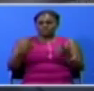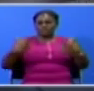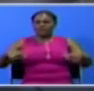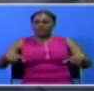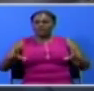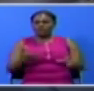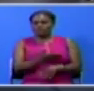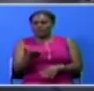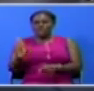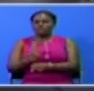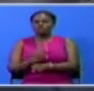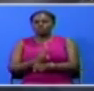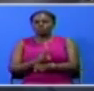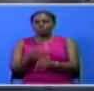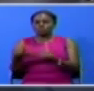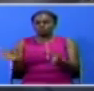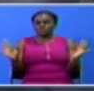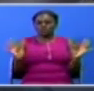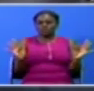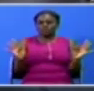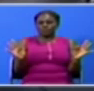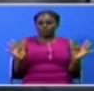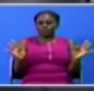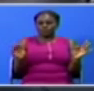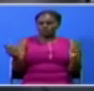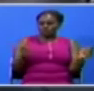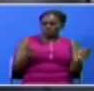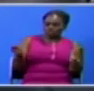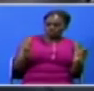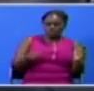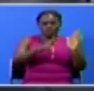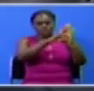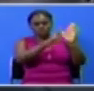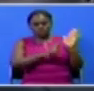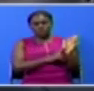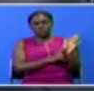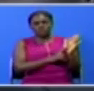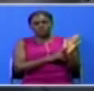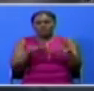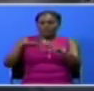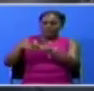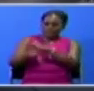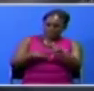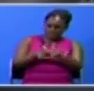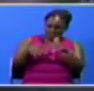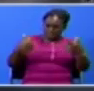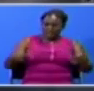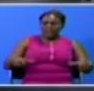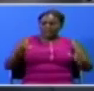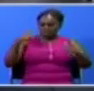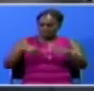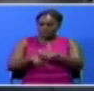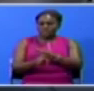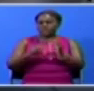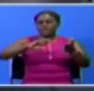them utilize that window. So in terms of regulations, in terms of access, just allowing them to enter into